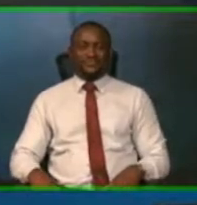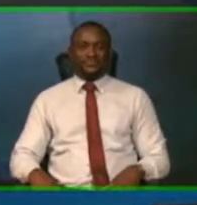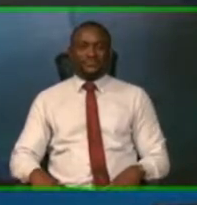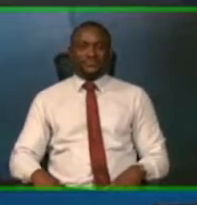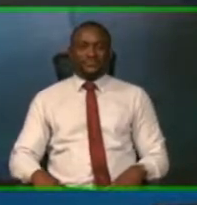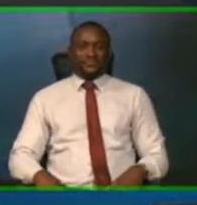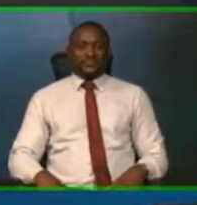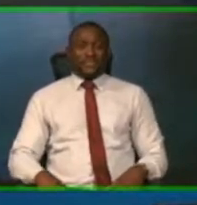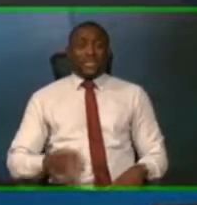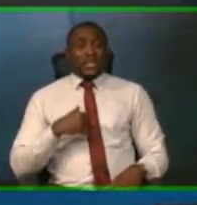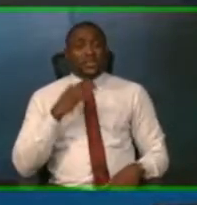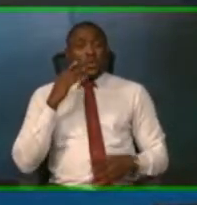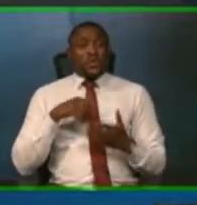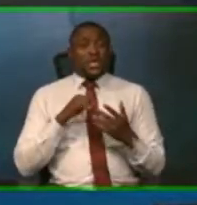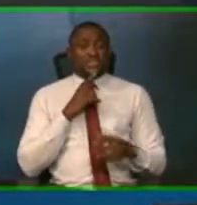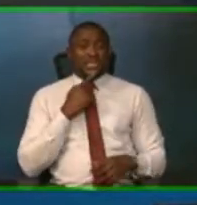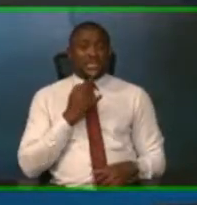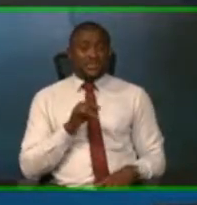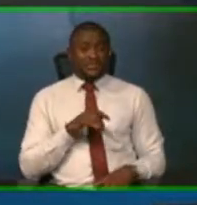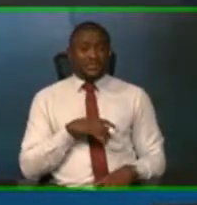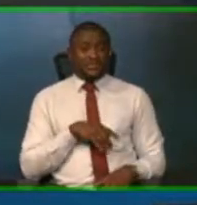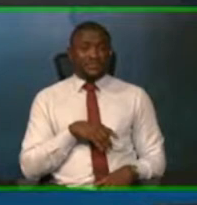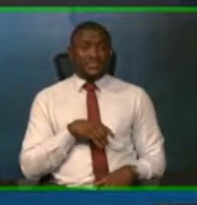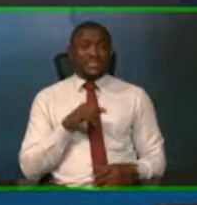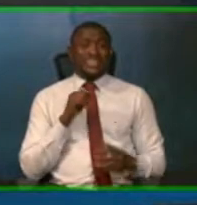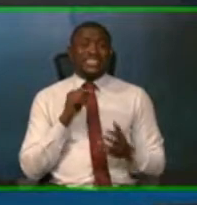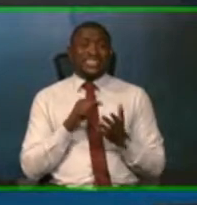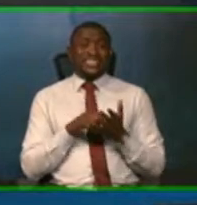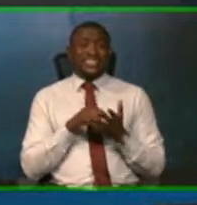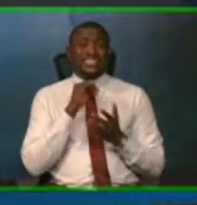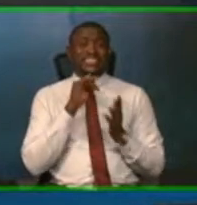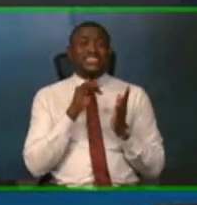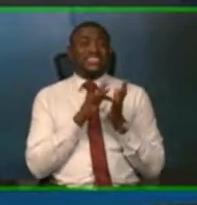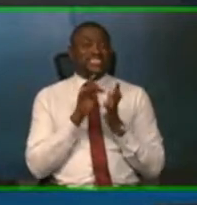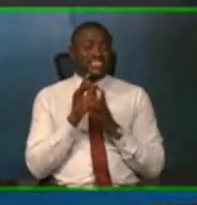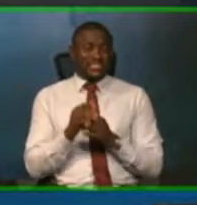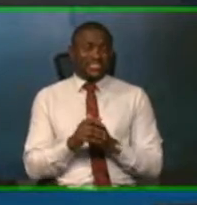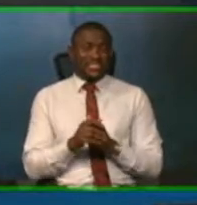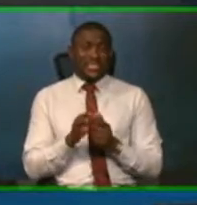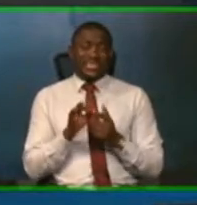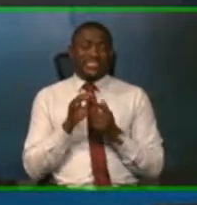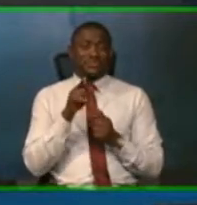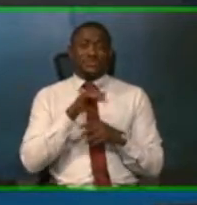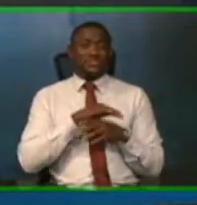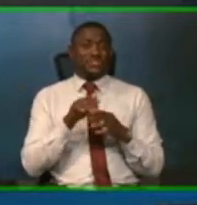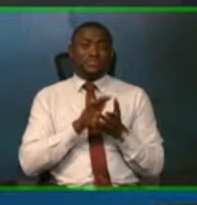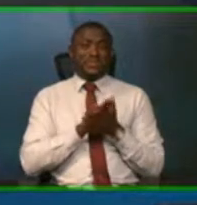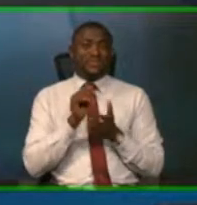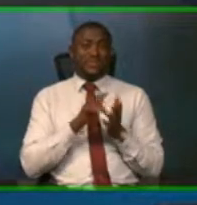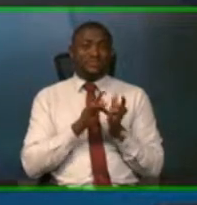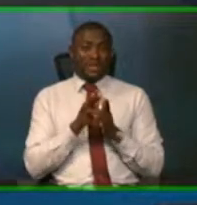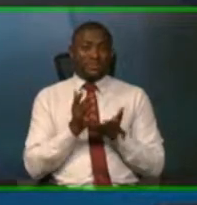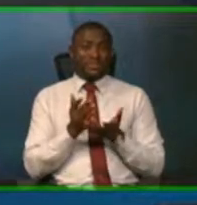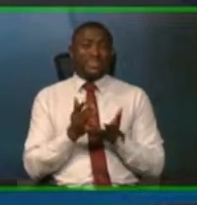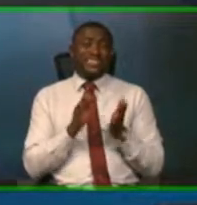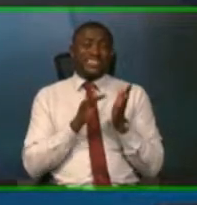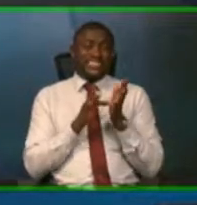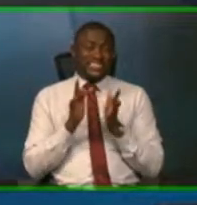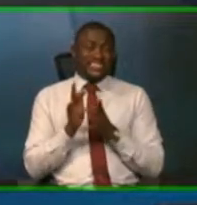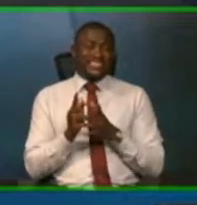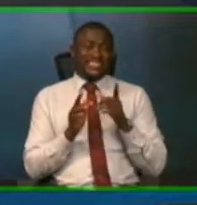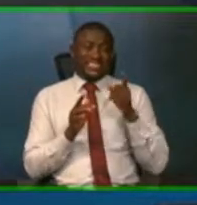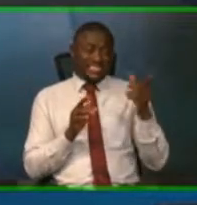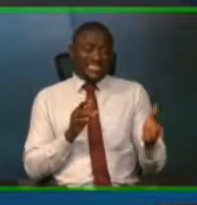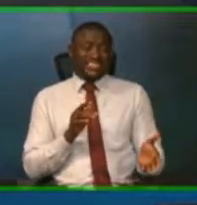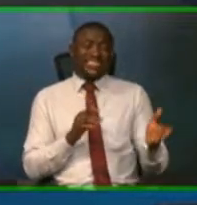And I know what I'm saying. This is Jesus, except you don't believe the Bible. Jesus, the Word